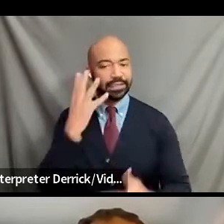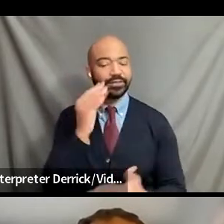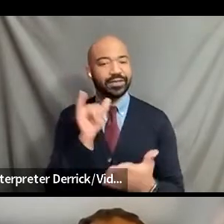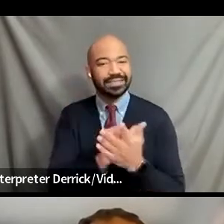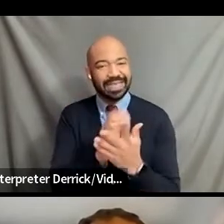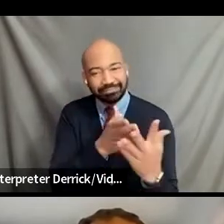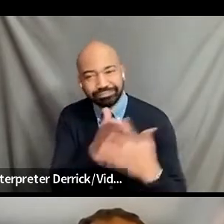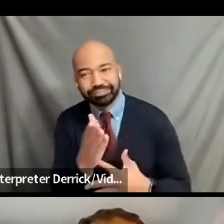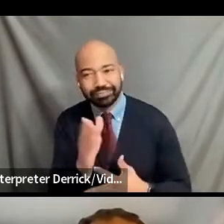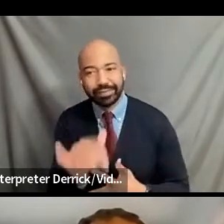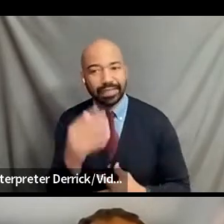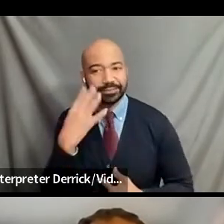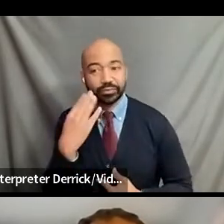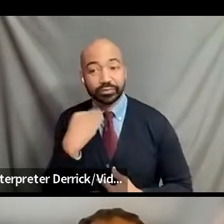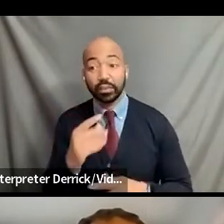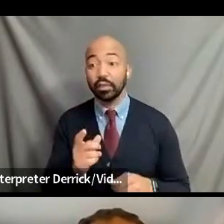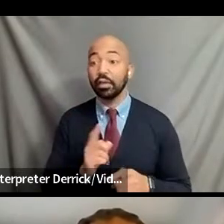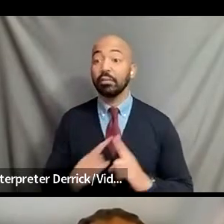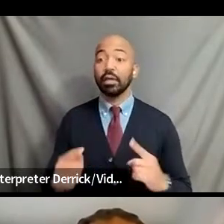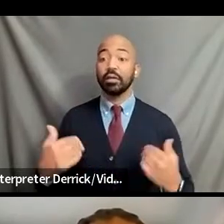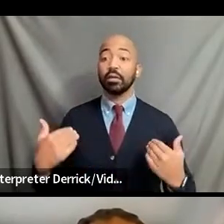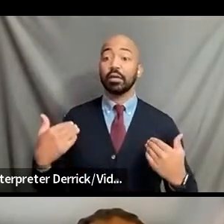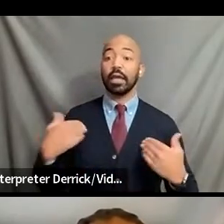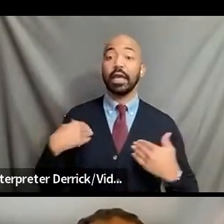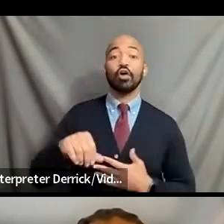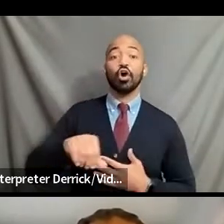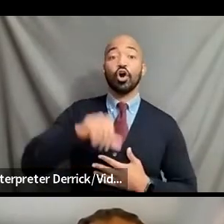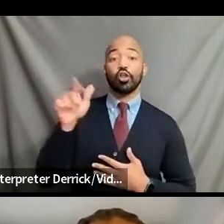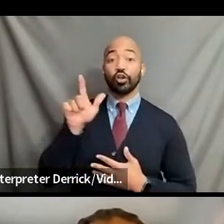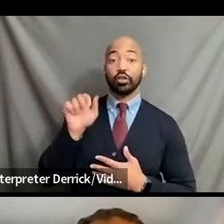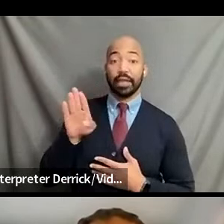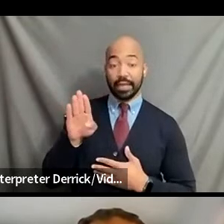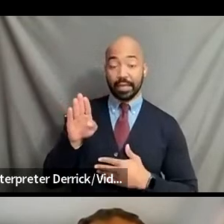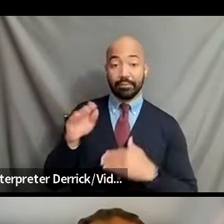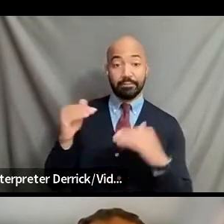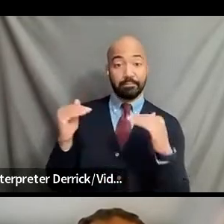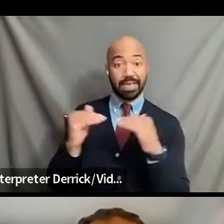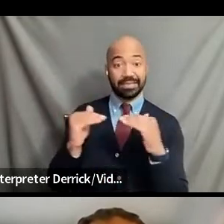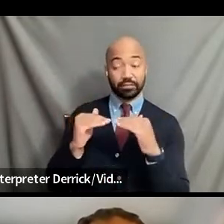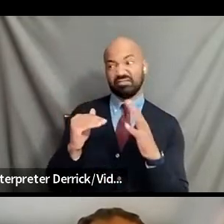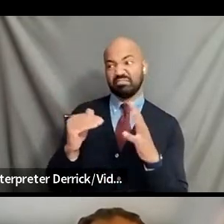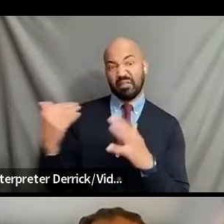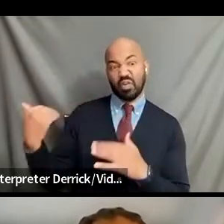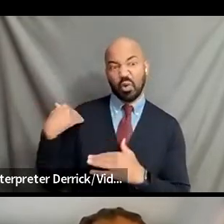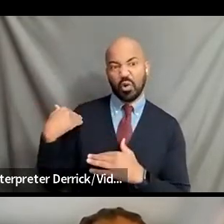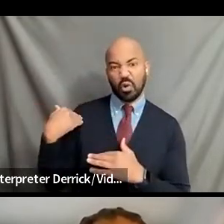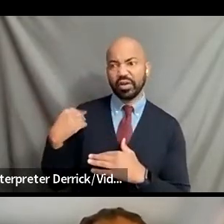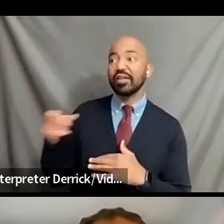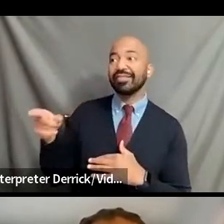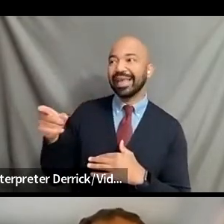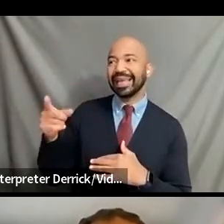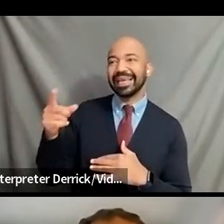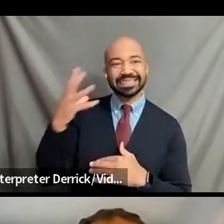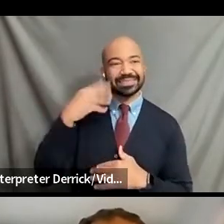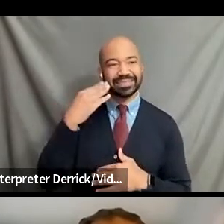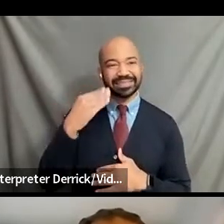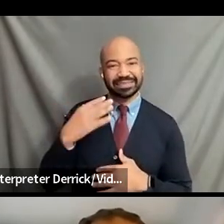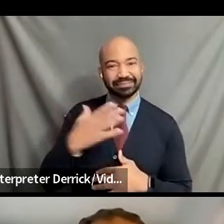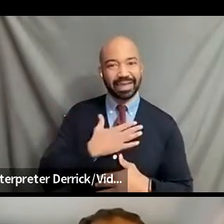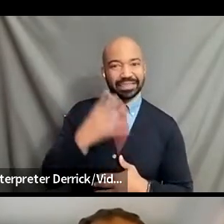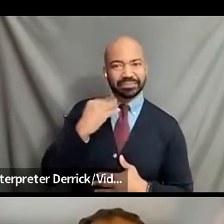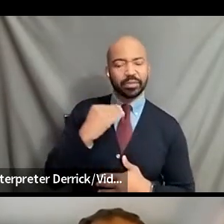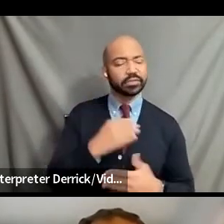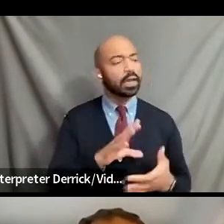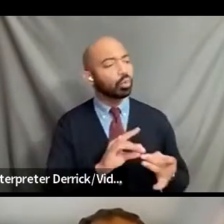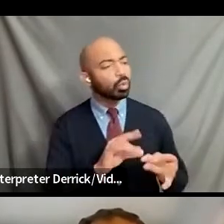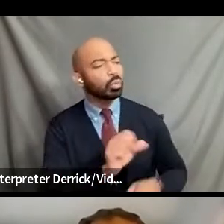Thankfully, there are some lab members or former lab mates of mine that validated my experiences, and so it was really helpful to